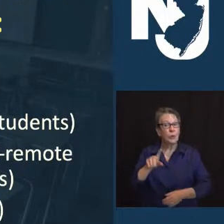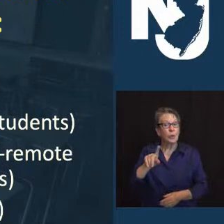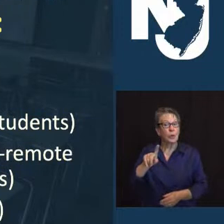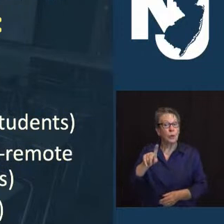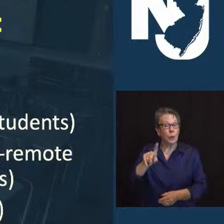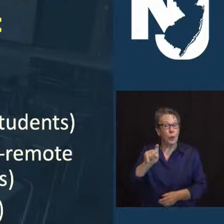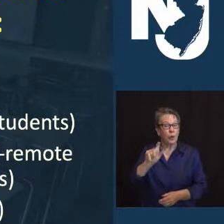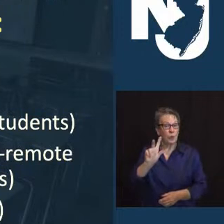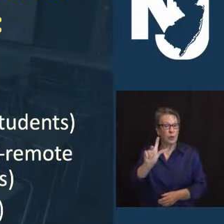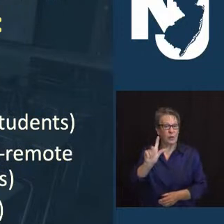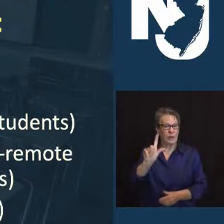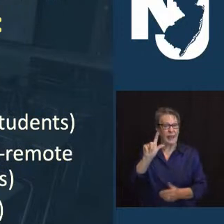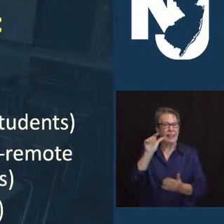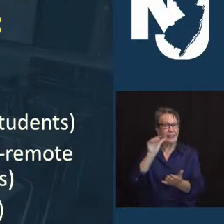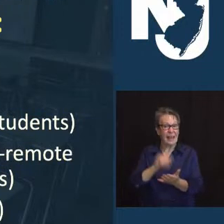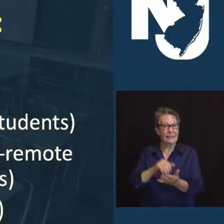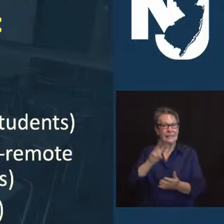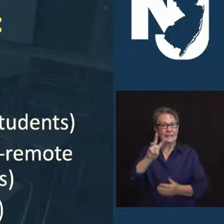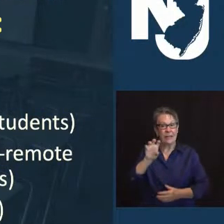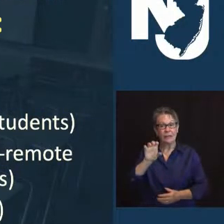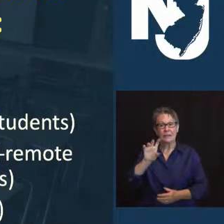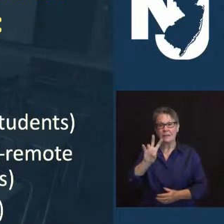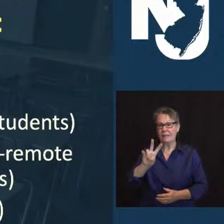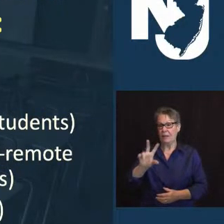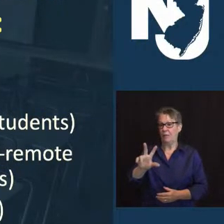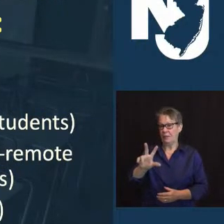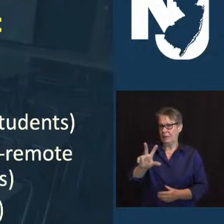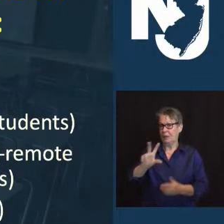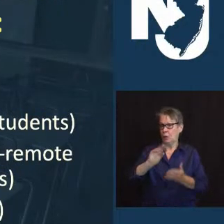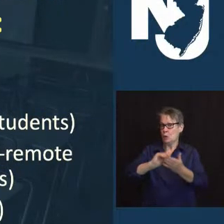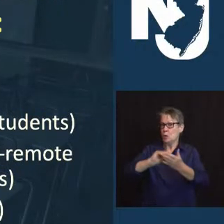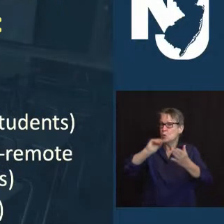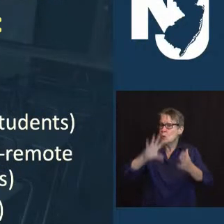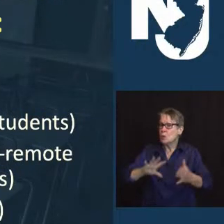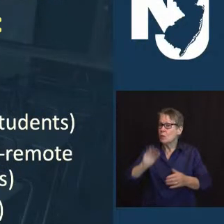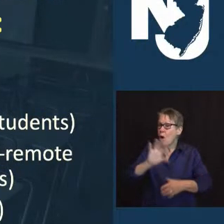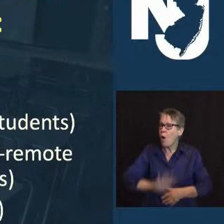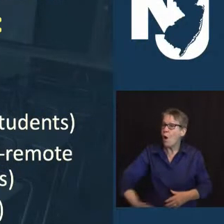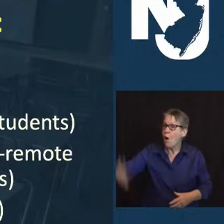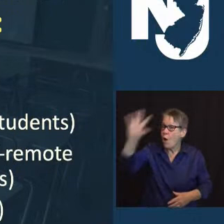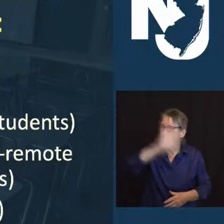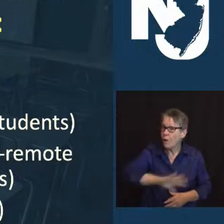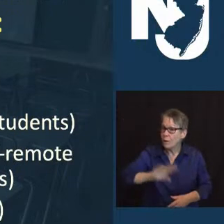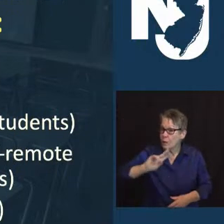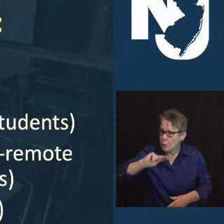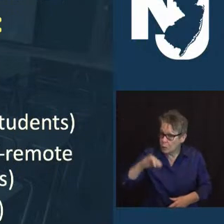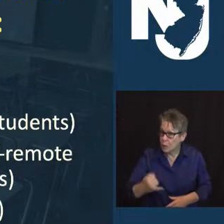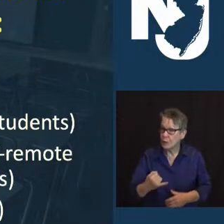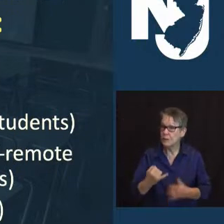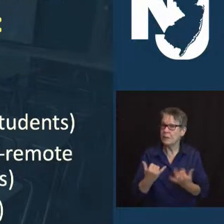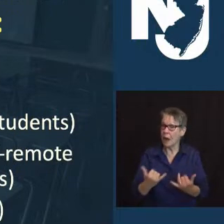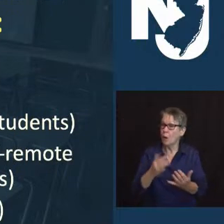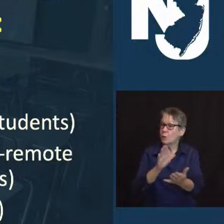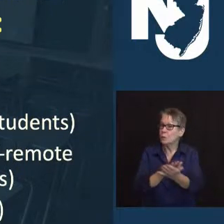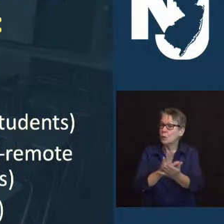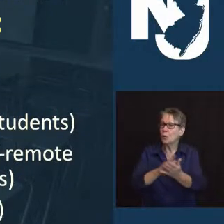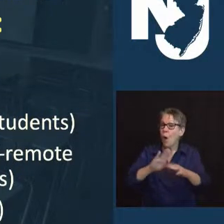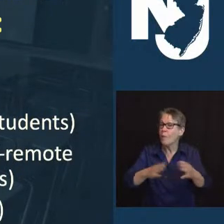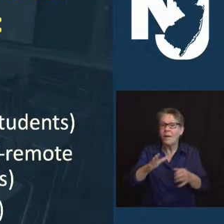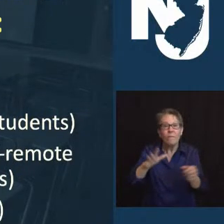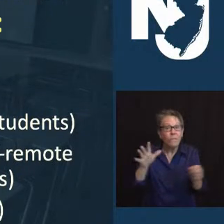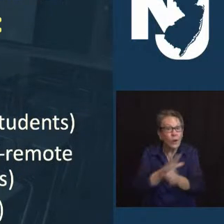123,673 students across 156 schools or districts are reopening for full-time in-person